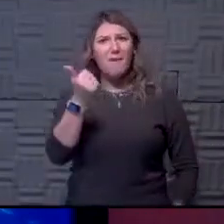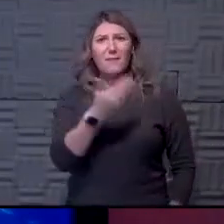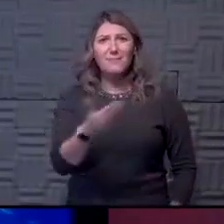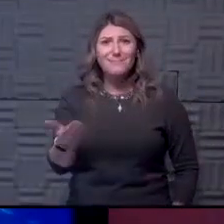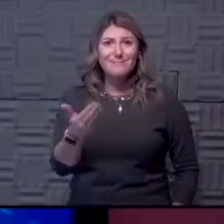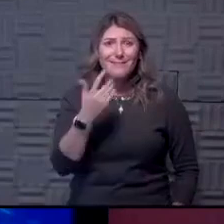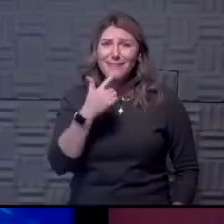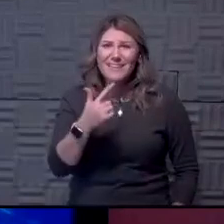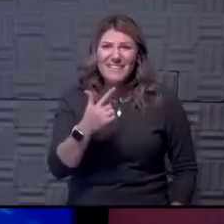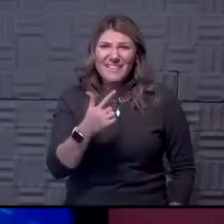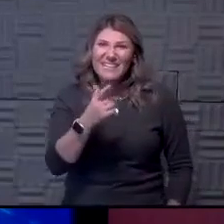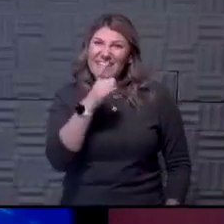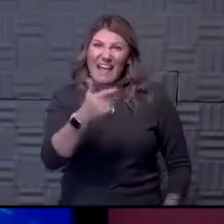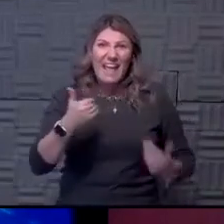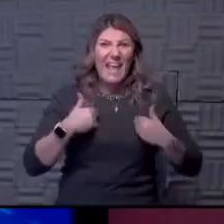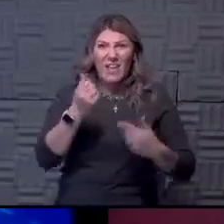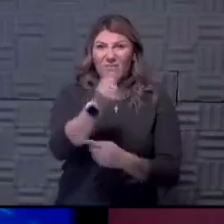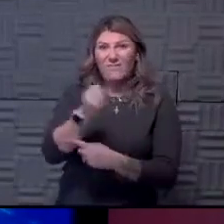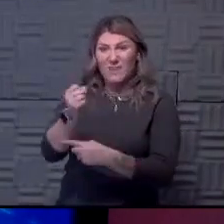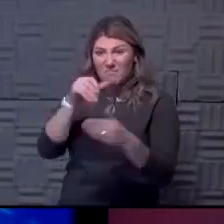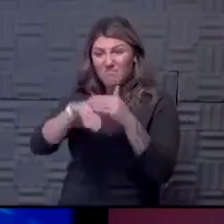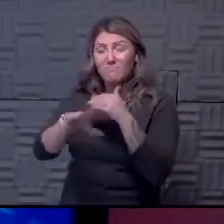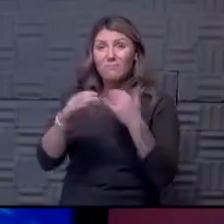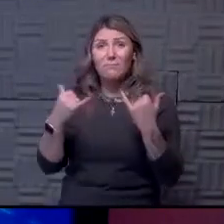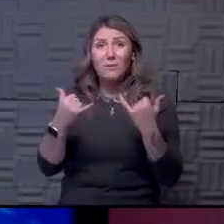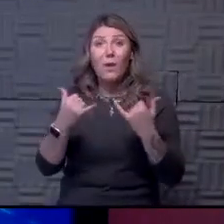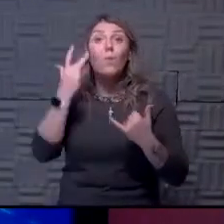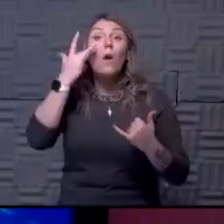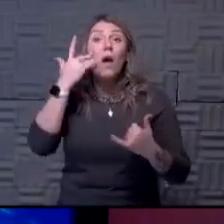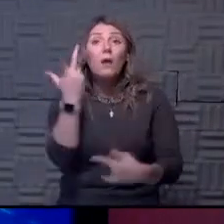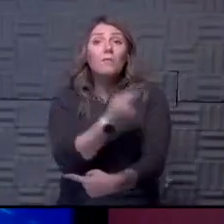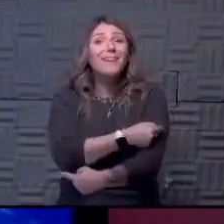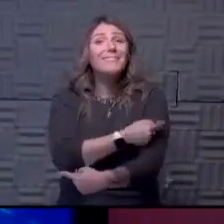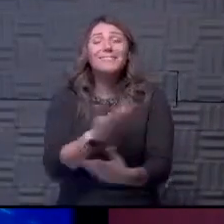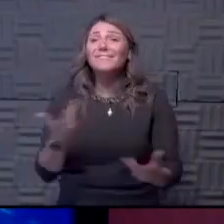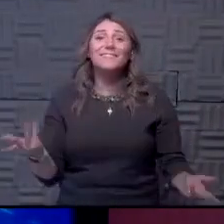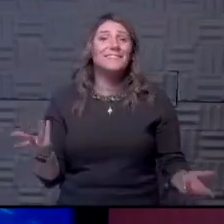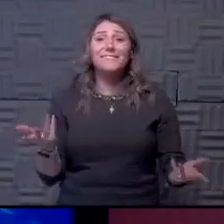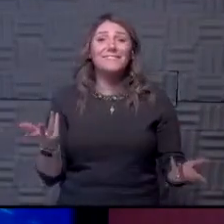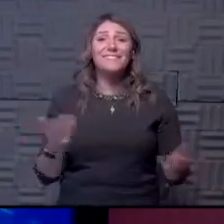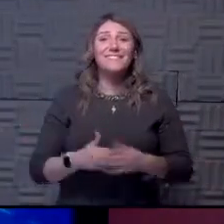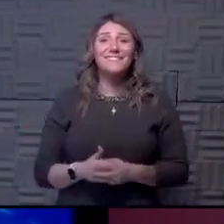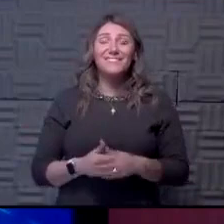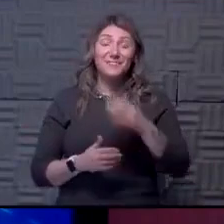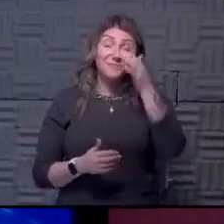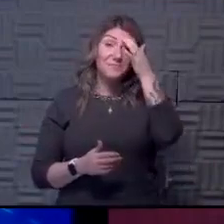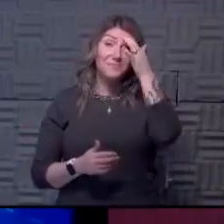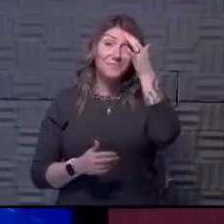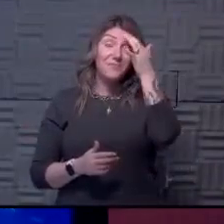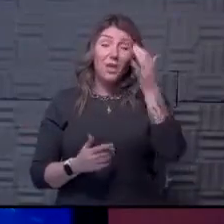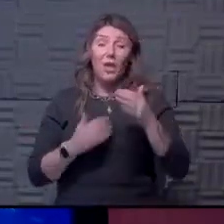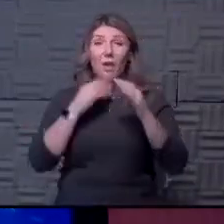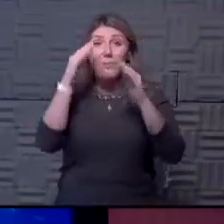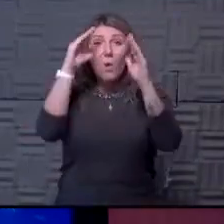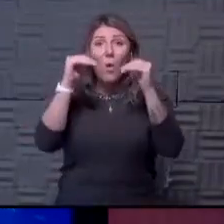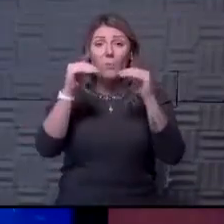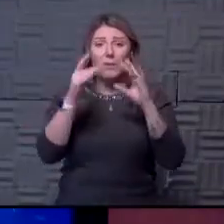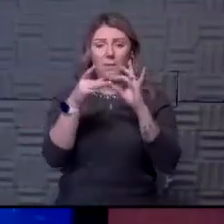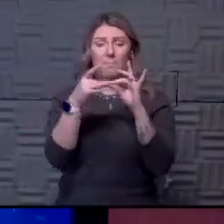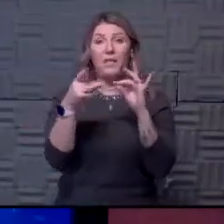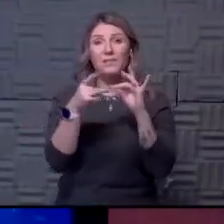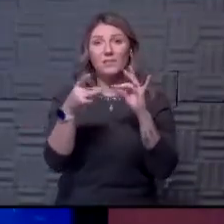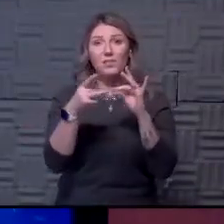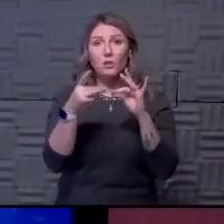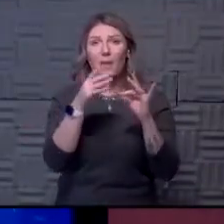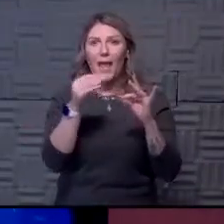just don't get those admissions now. And it's because of the vaccination. So I'm hoping that messaging